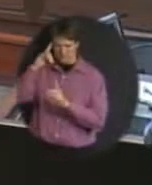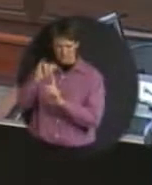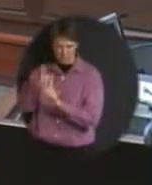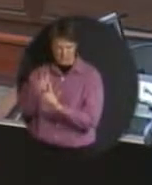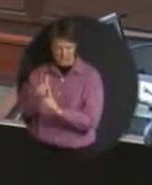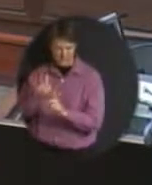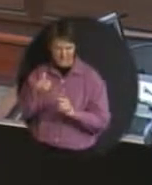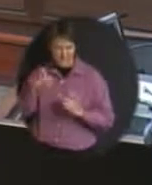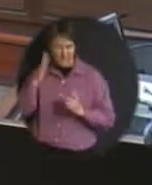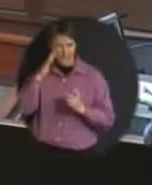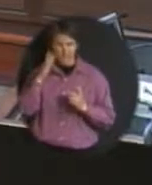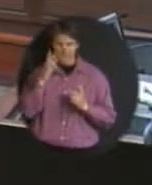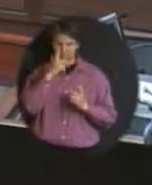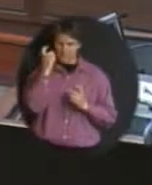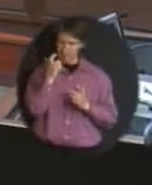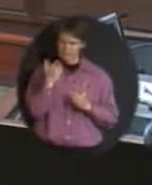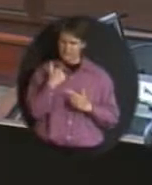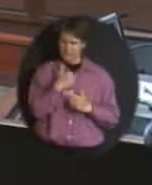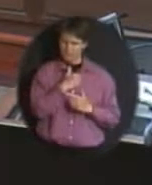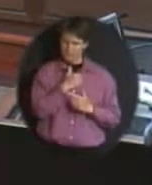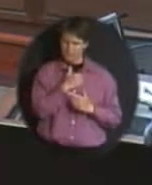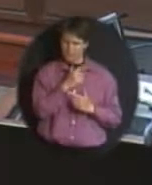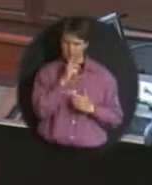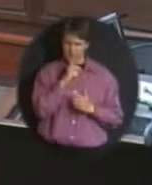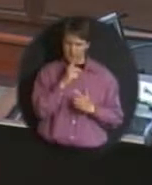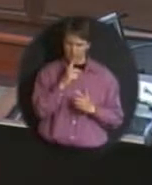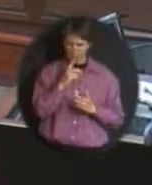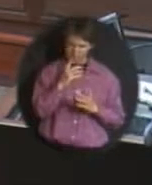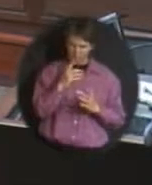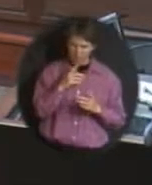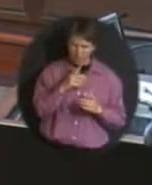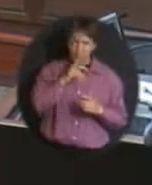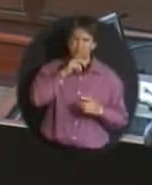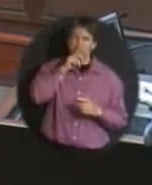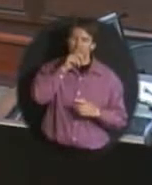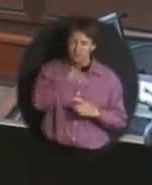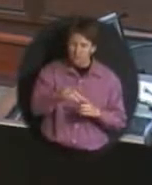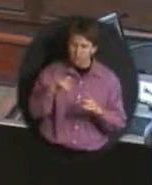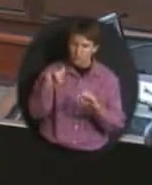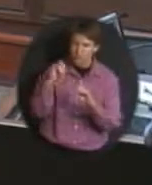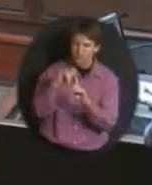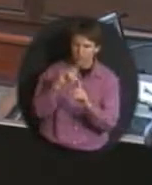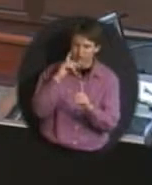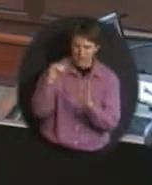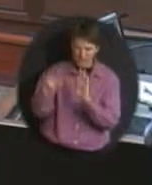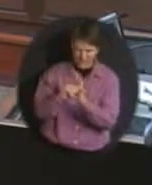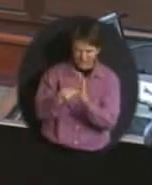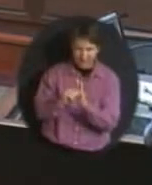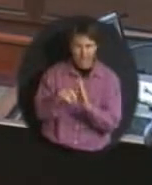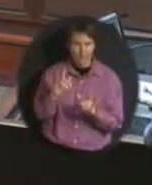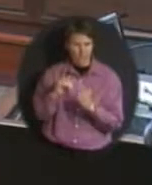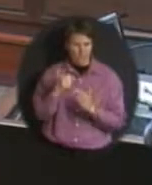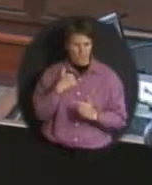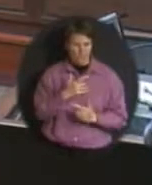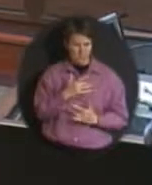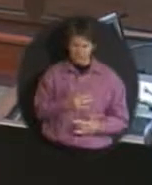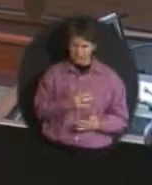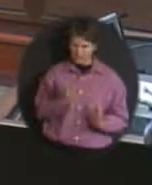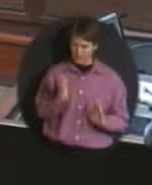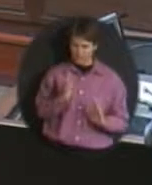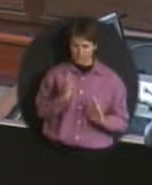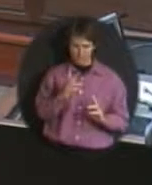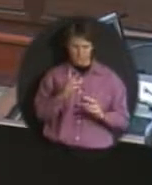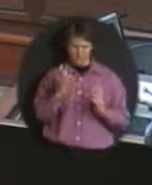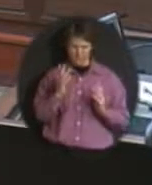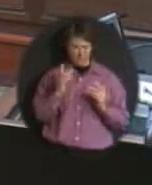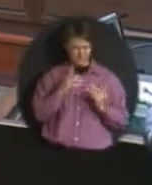because we're so conscious of the negative impact of true bullying that we overreact. How